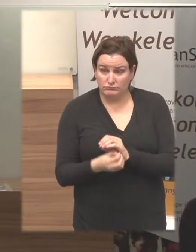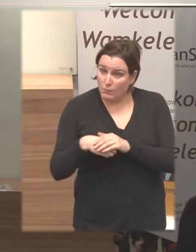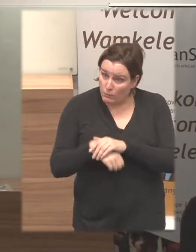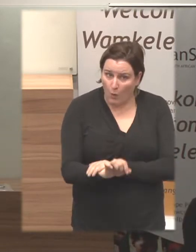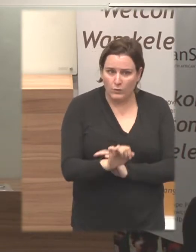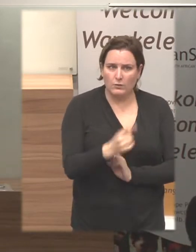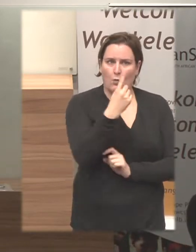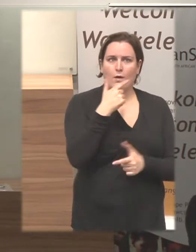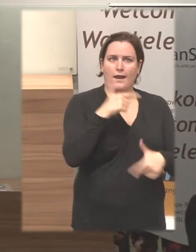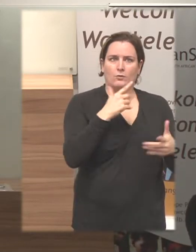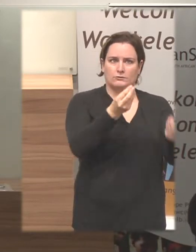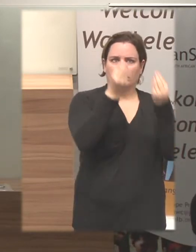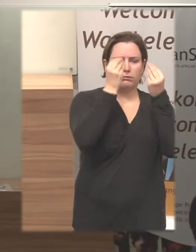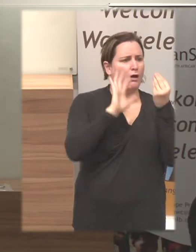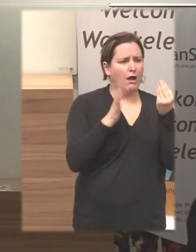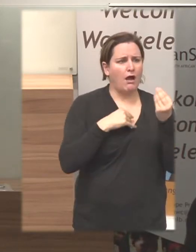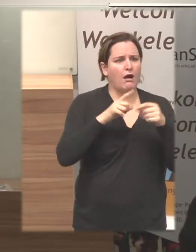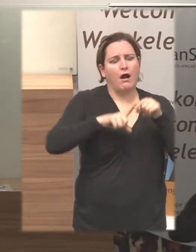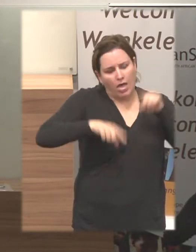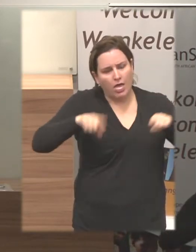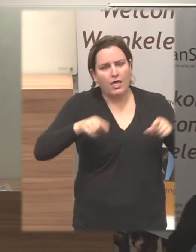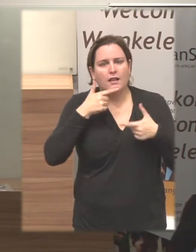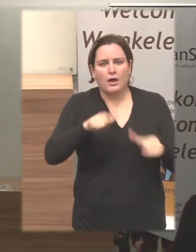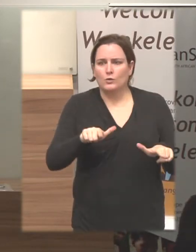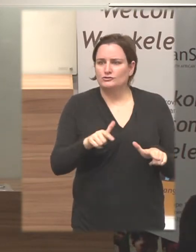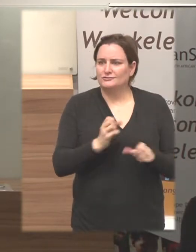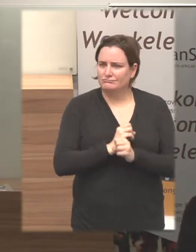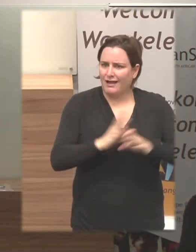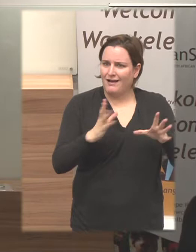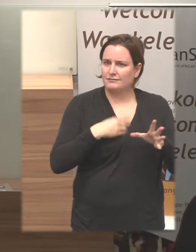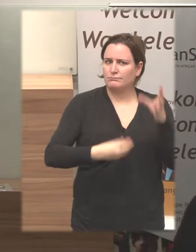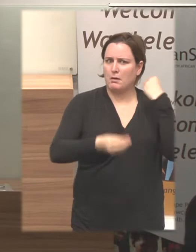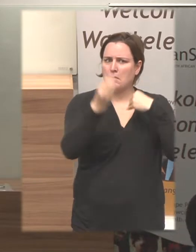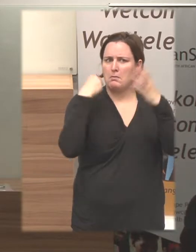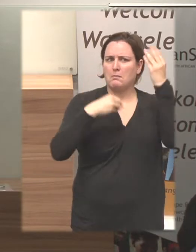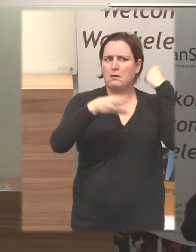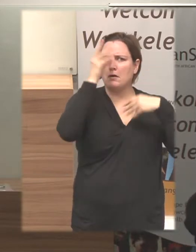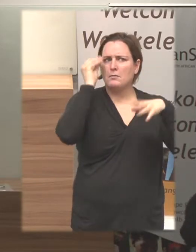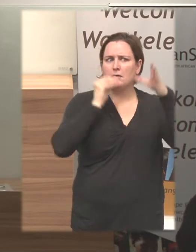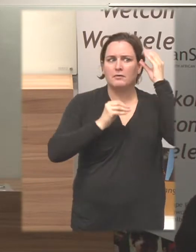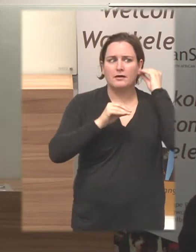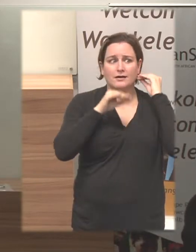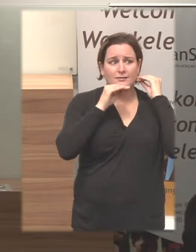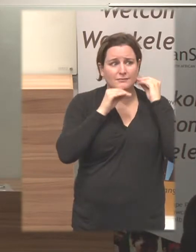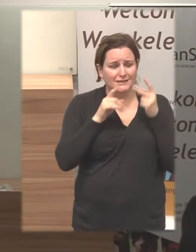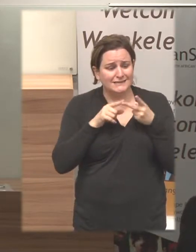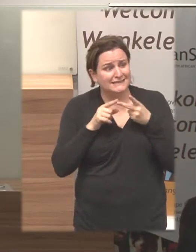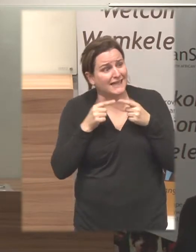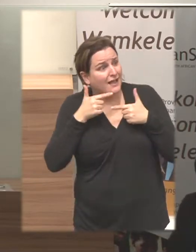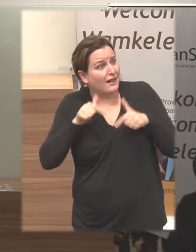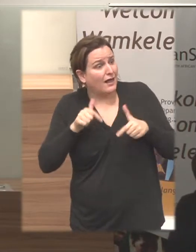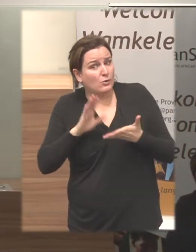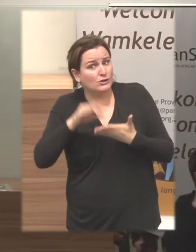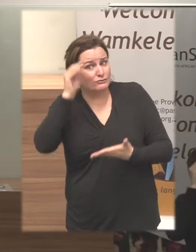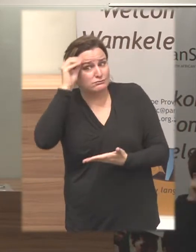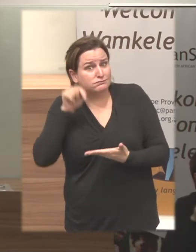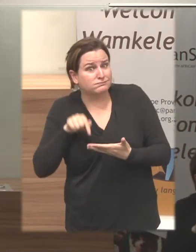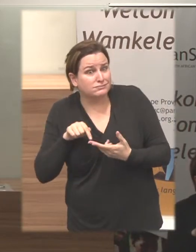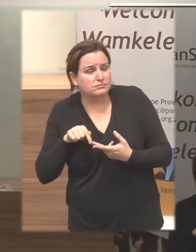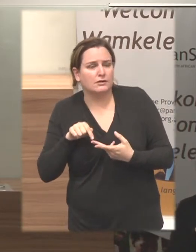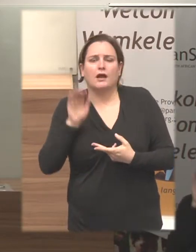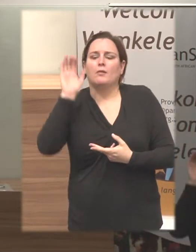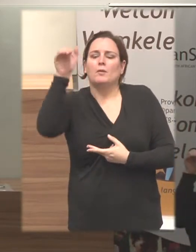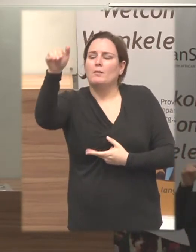multilingually, bilingually, from birth. So in fact, it's actually second language acquisition at a later stage in